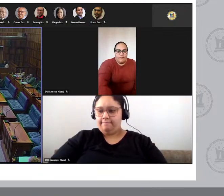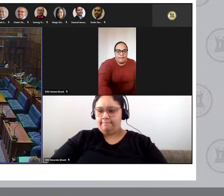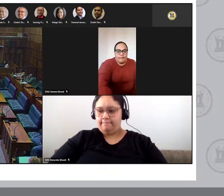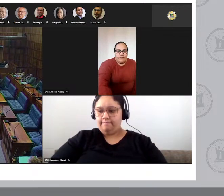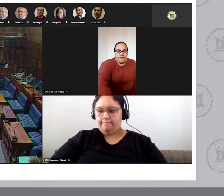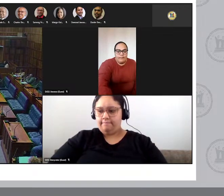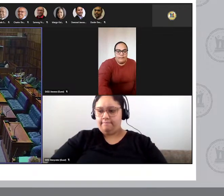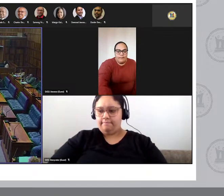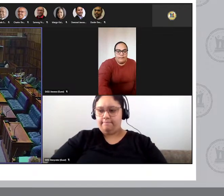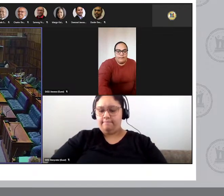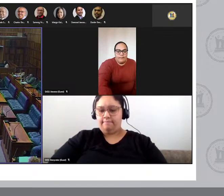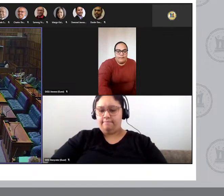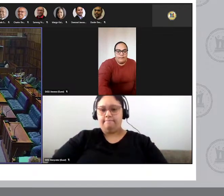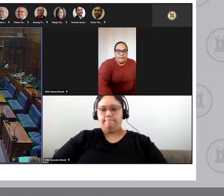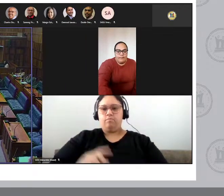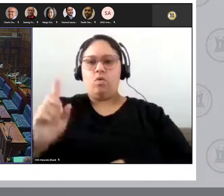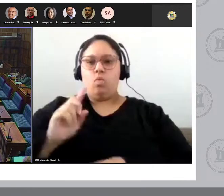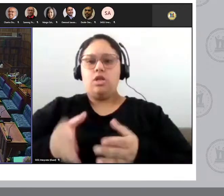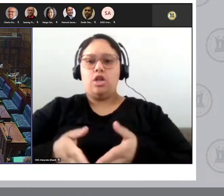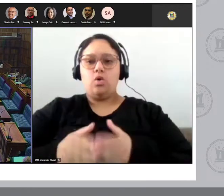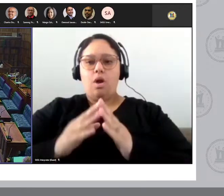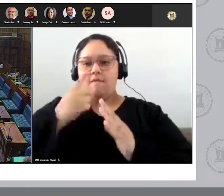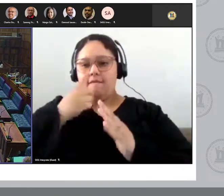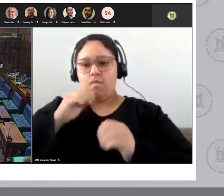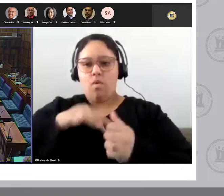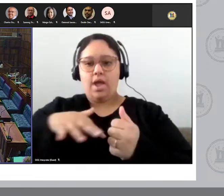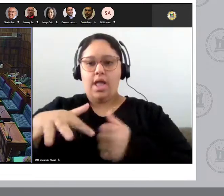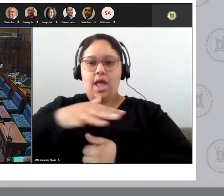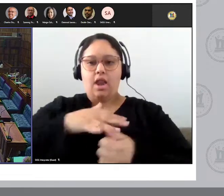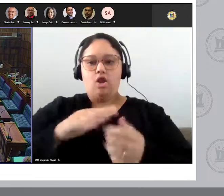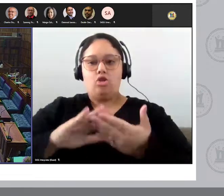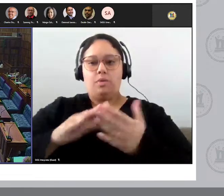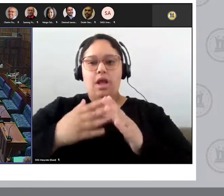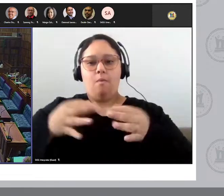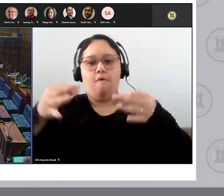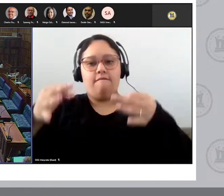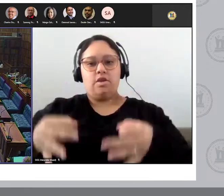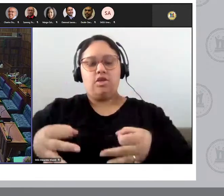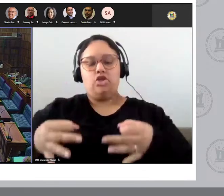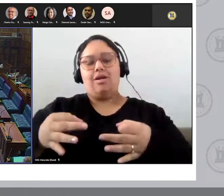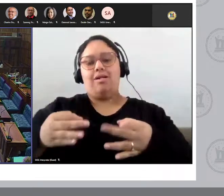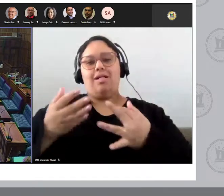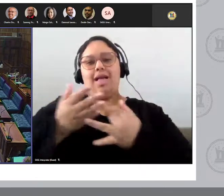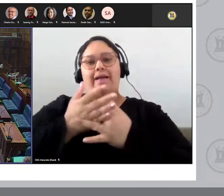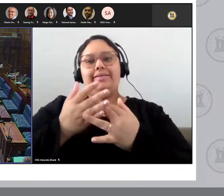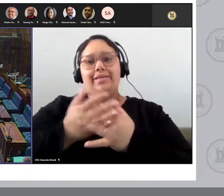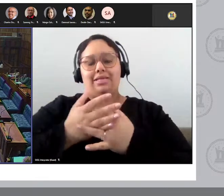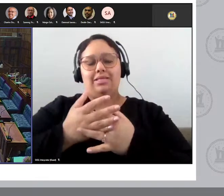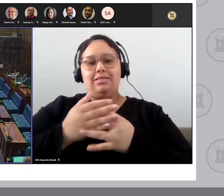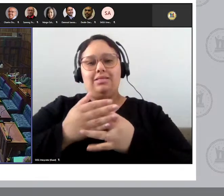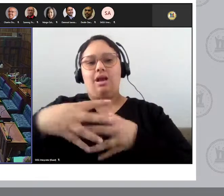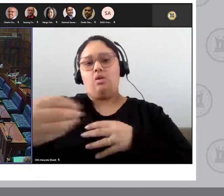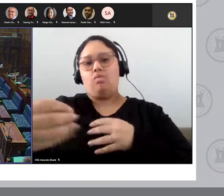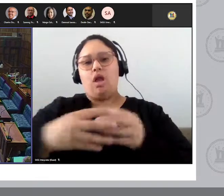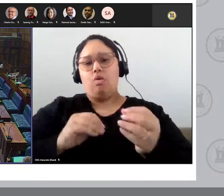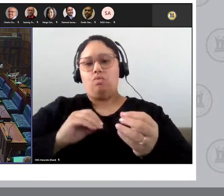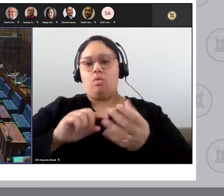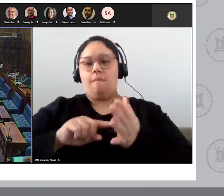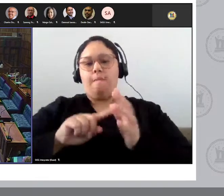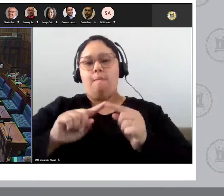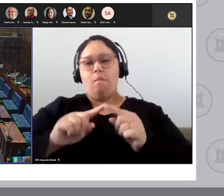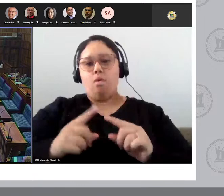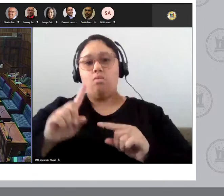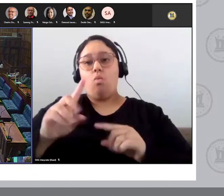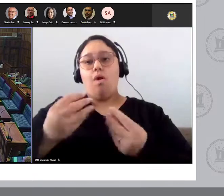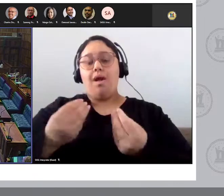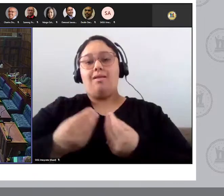requirements for that area to become an official egress and access point. One of